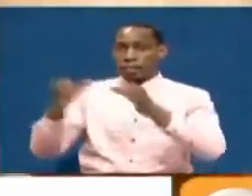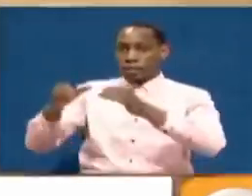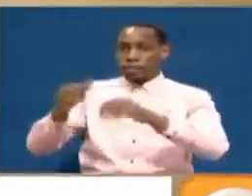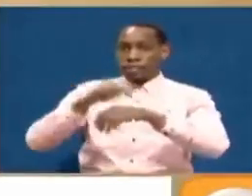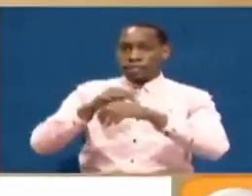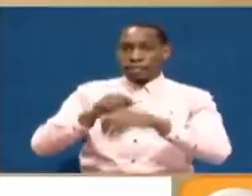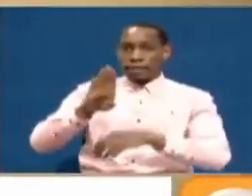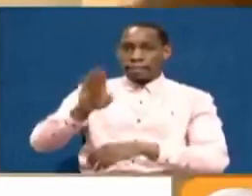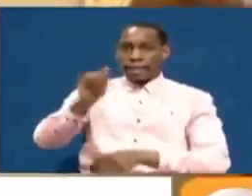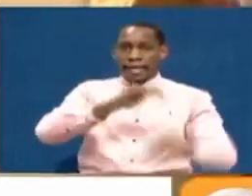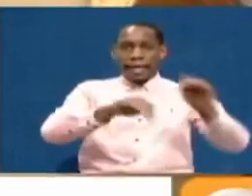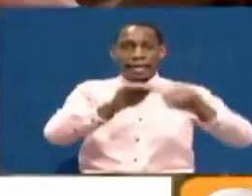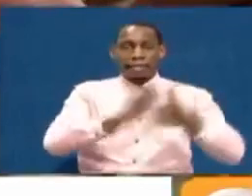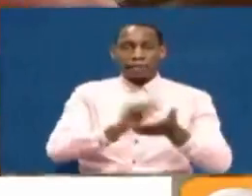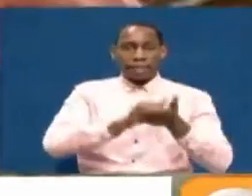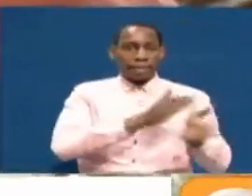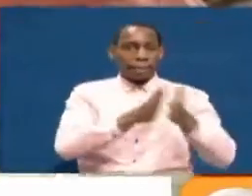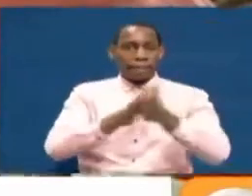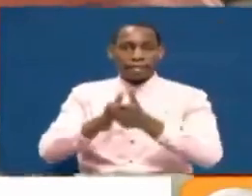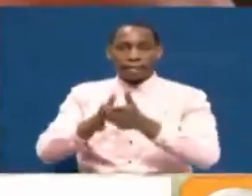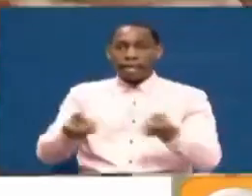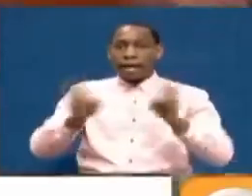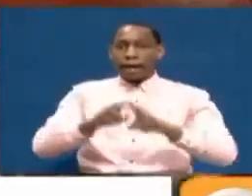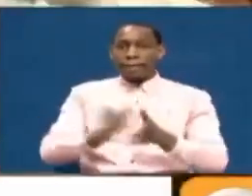ticket during the by-election slated to